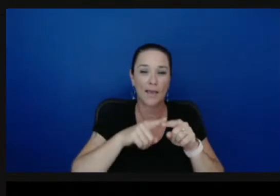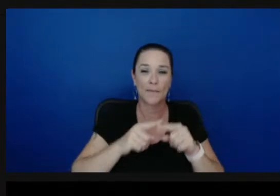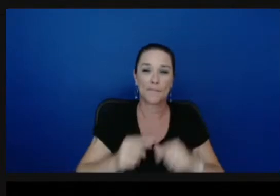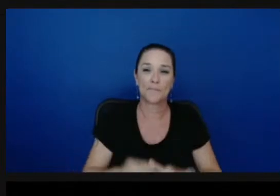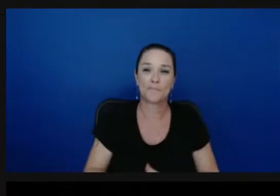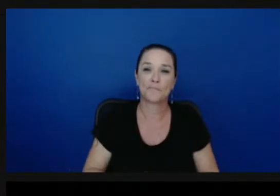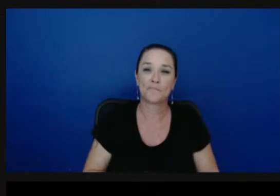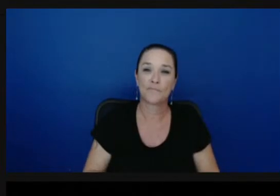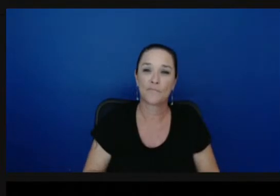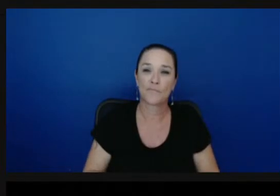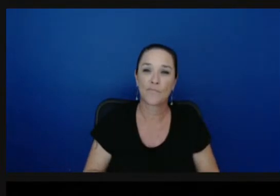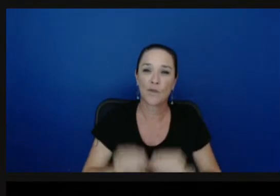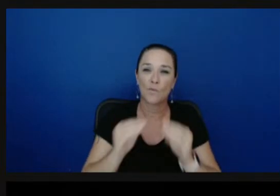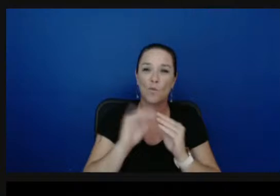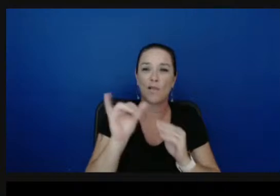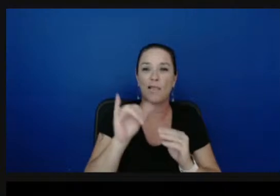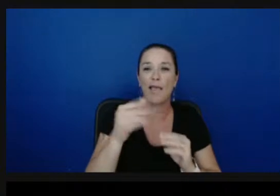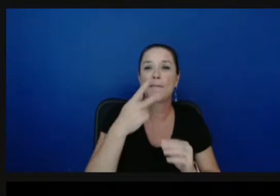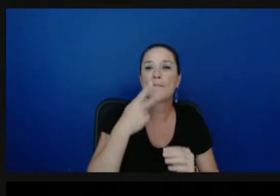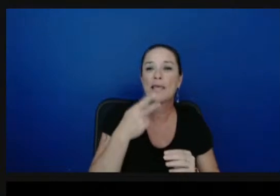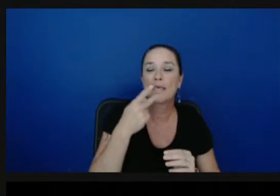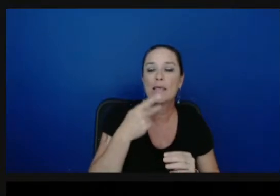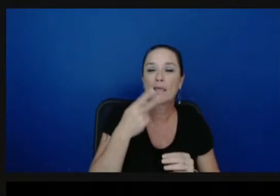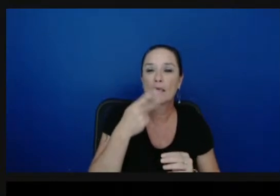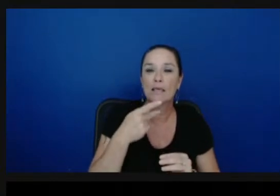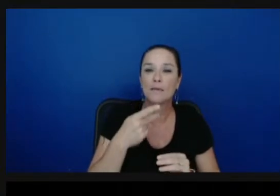this pinkish plot here.